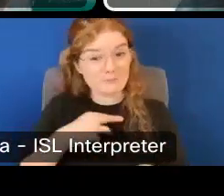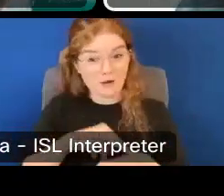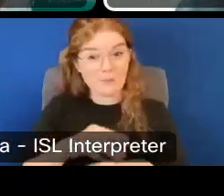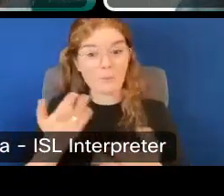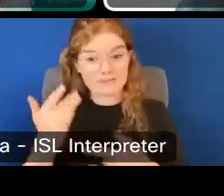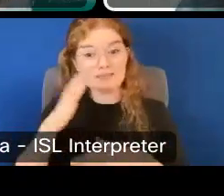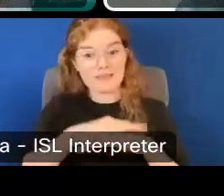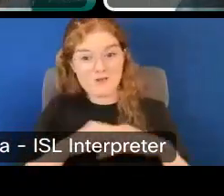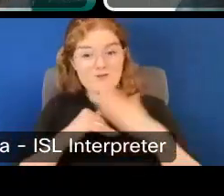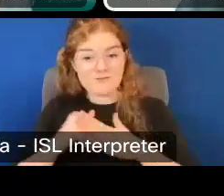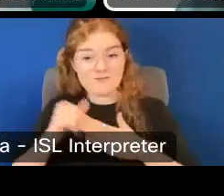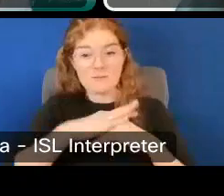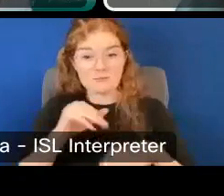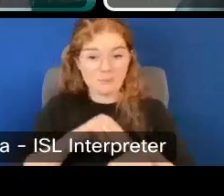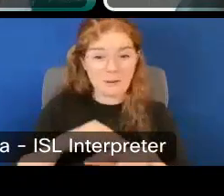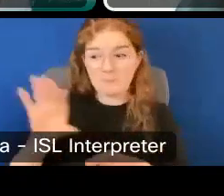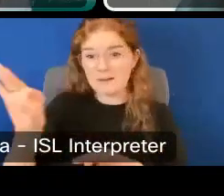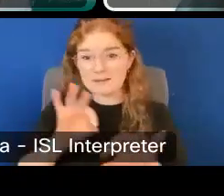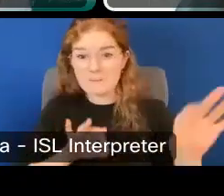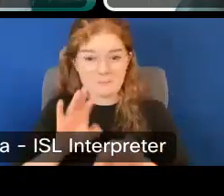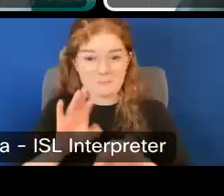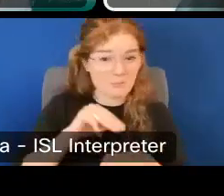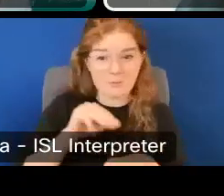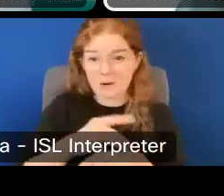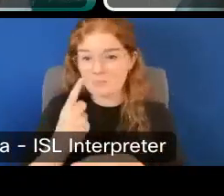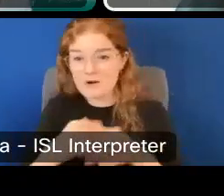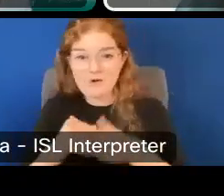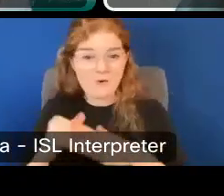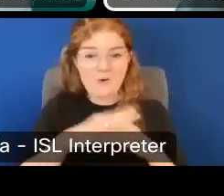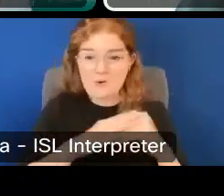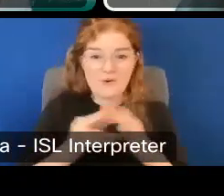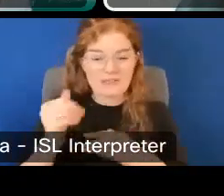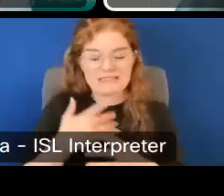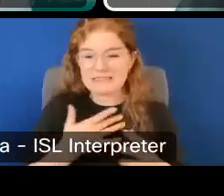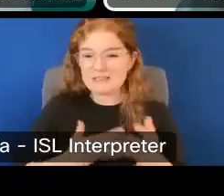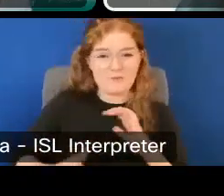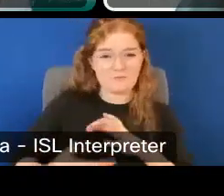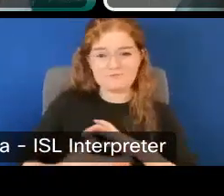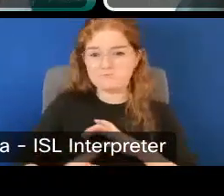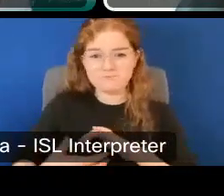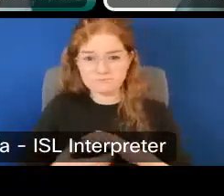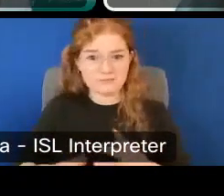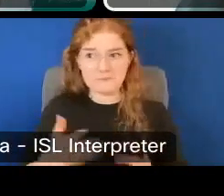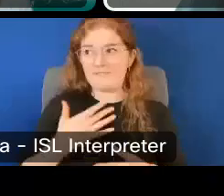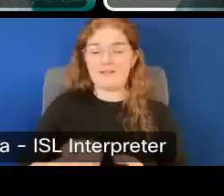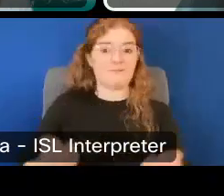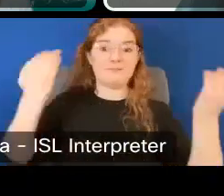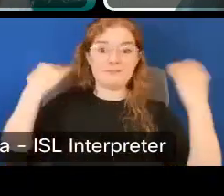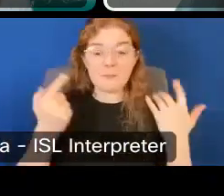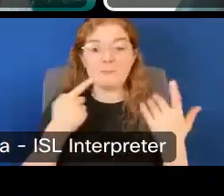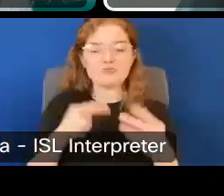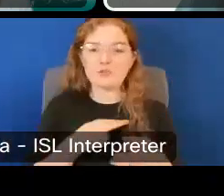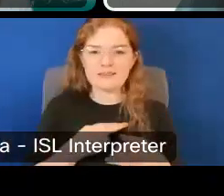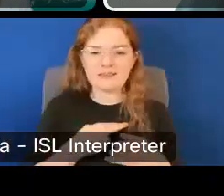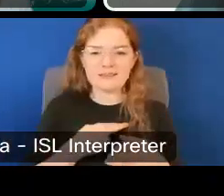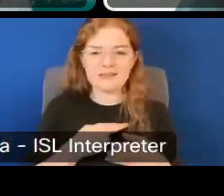uncover more issues and, you know, picking scabs in your service, it's quite a daunting thing. But really what it kicks